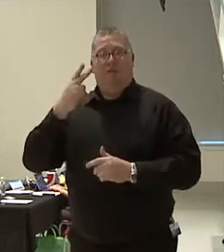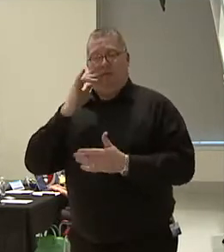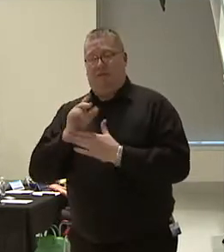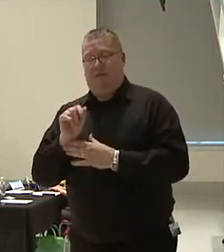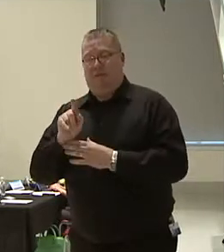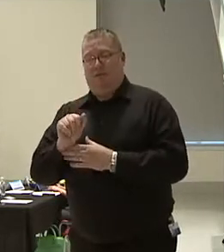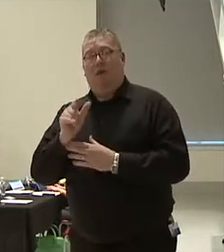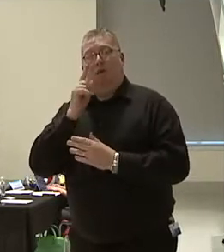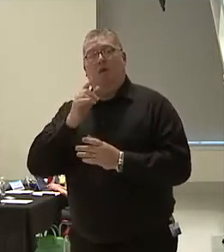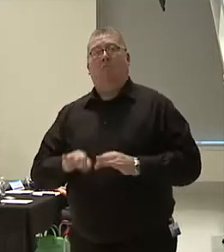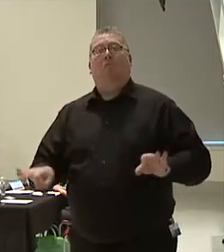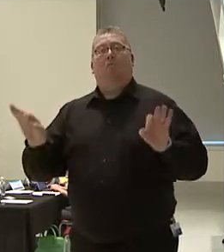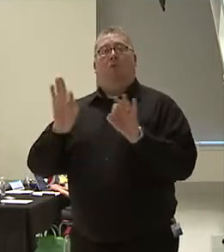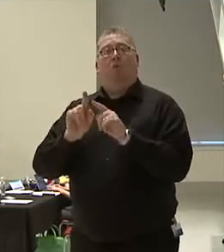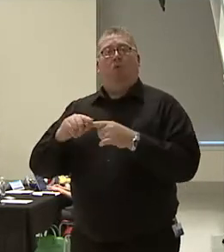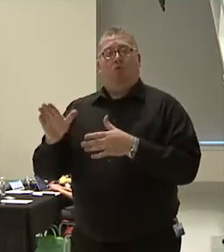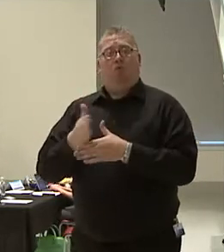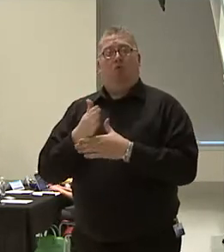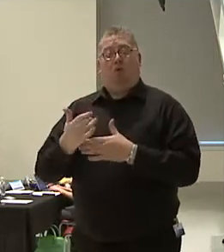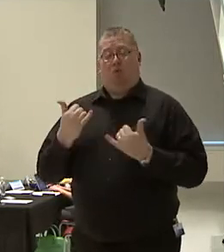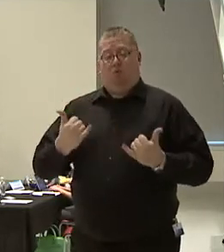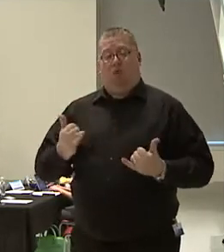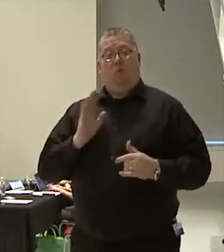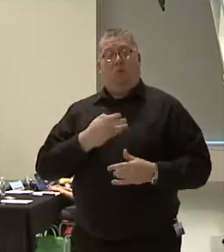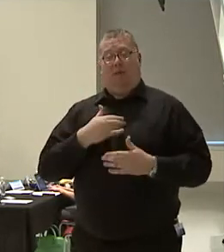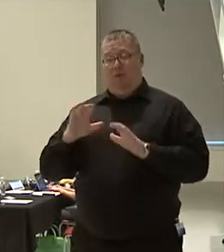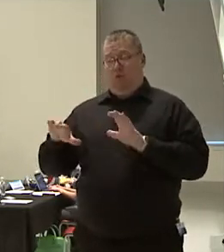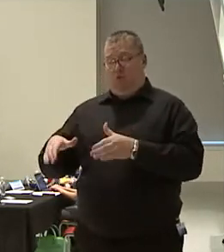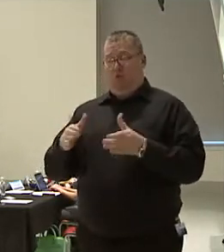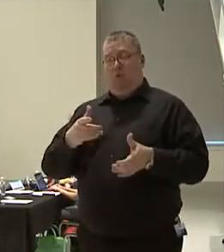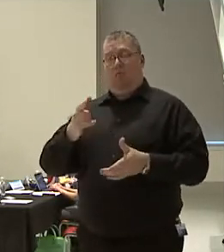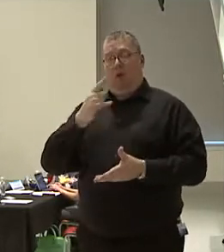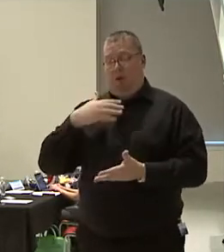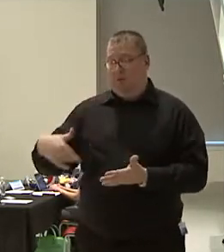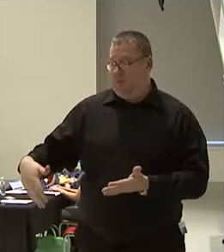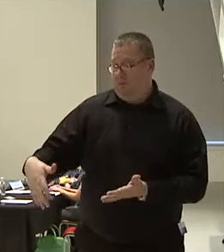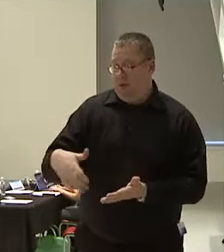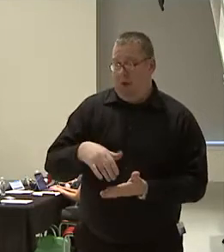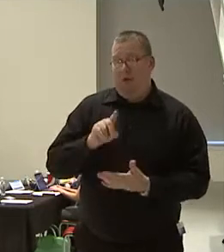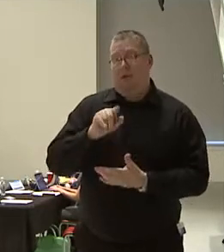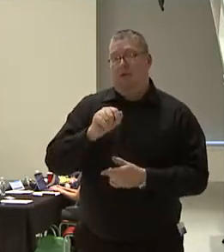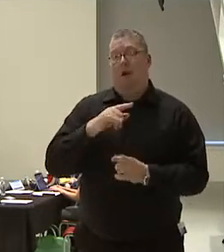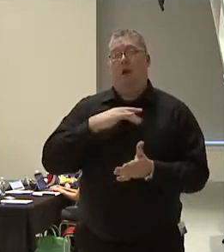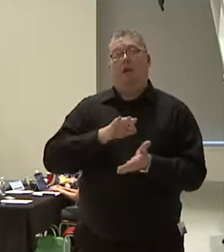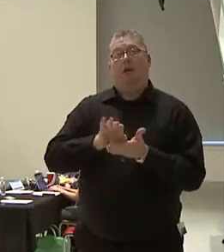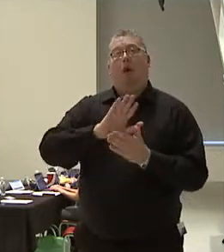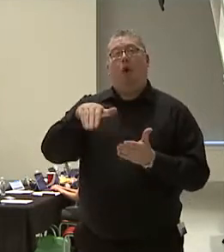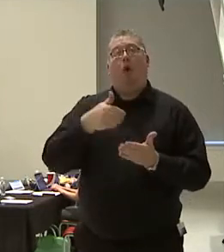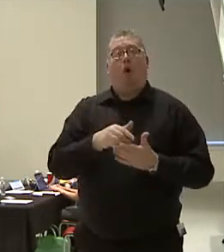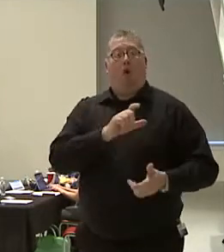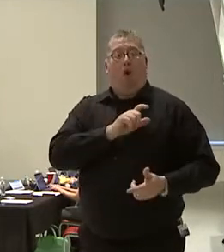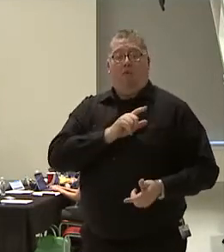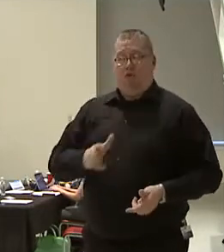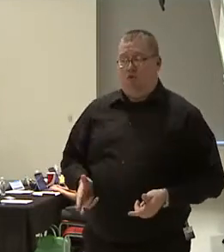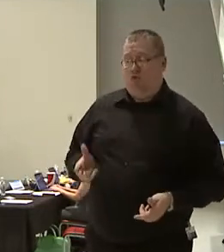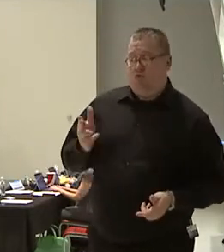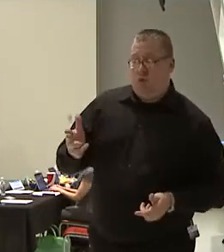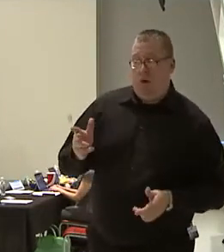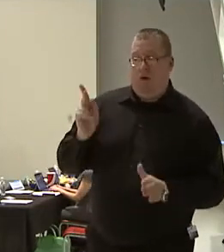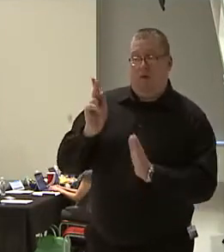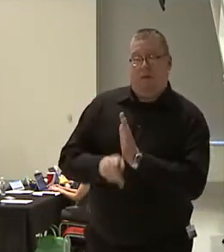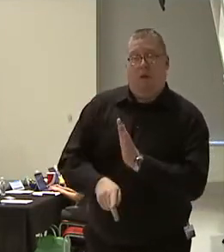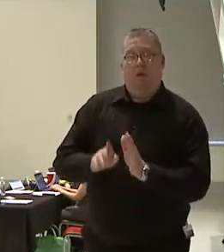leveraged for their benefit. Right now, there are activist groups building databases of all officer-involved shootings and homicides in the country, and